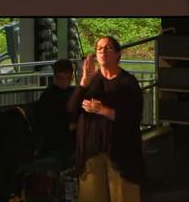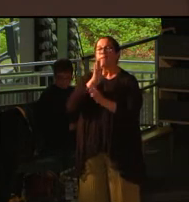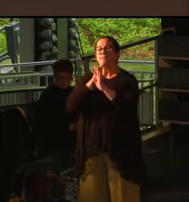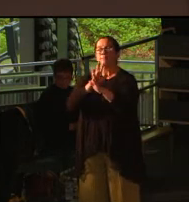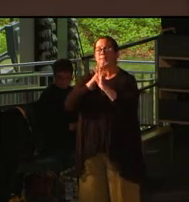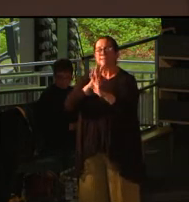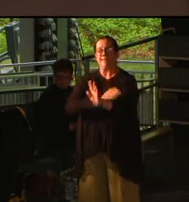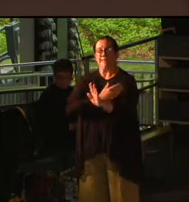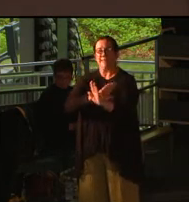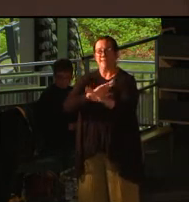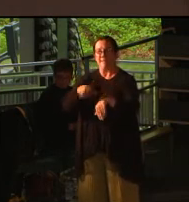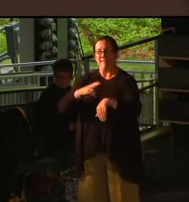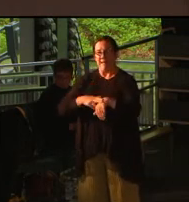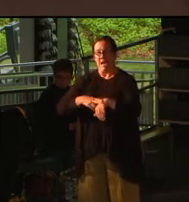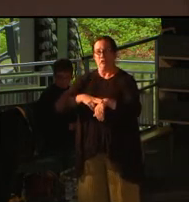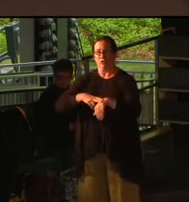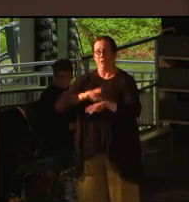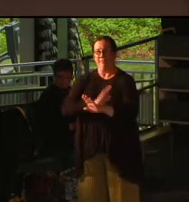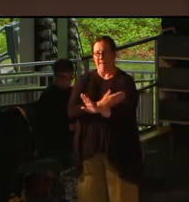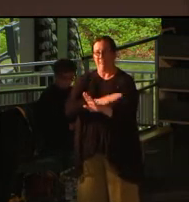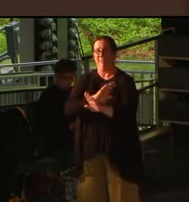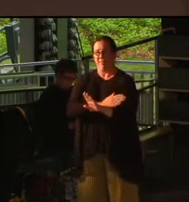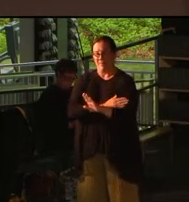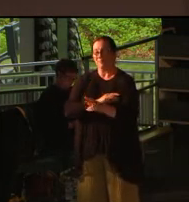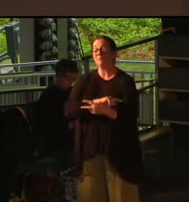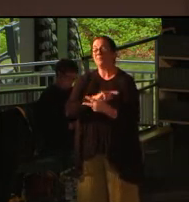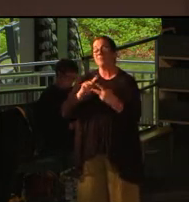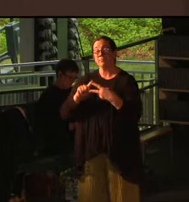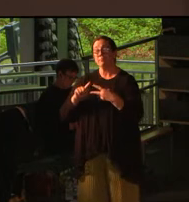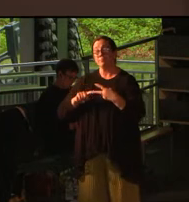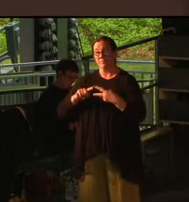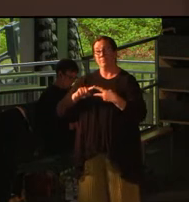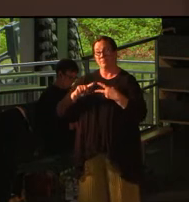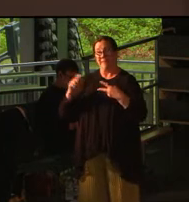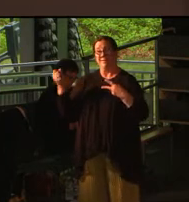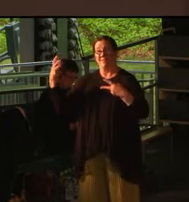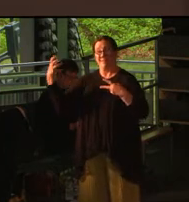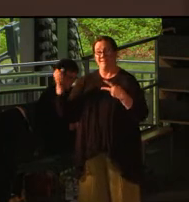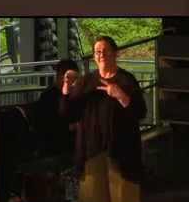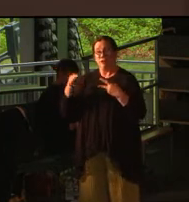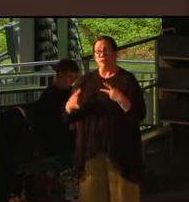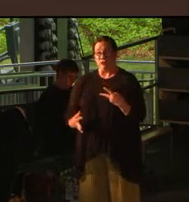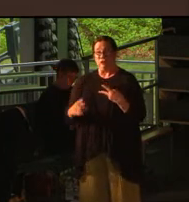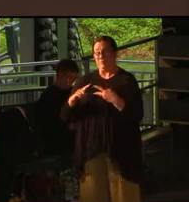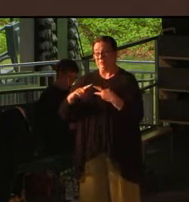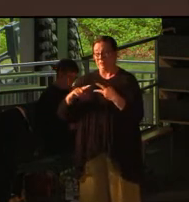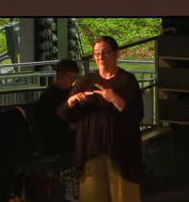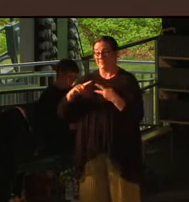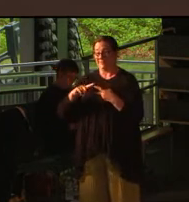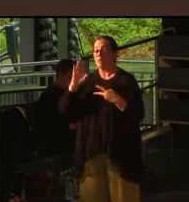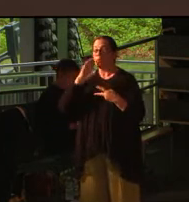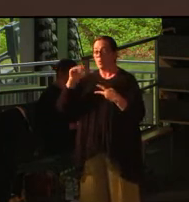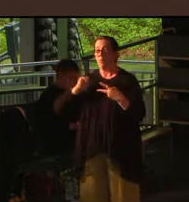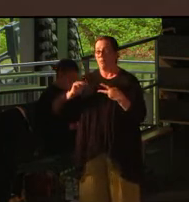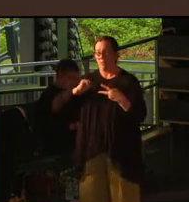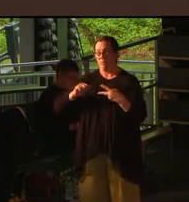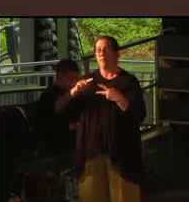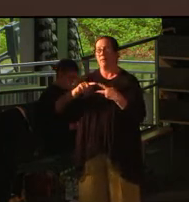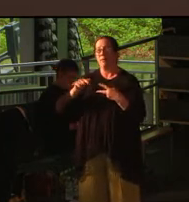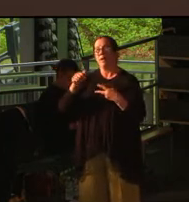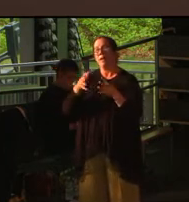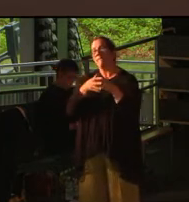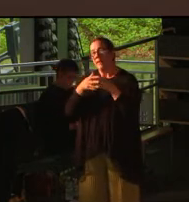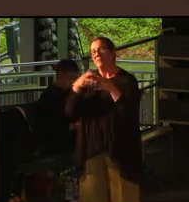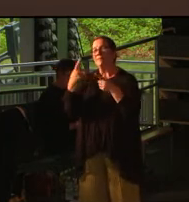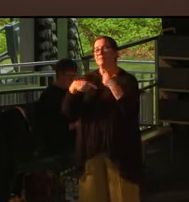the national anthem. Alongside Jenna, the anthem will also be performed in